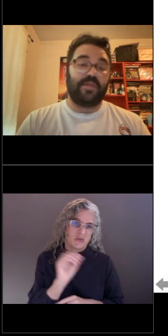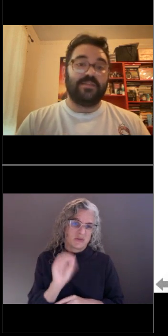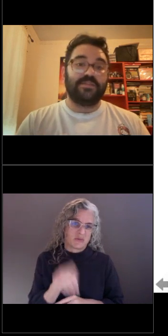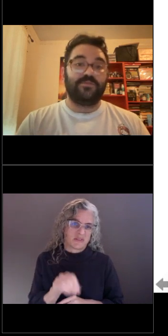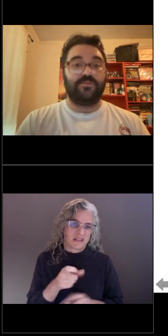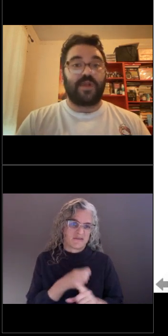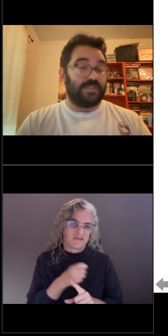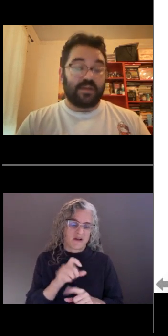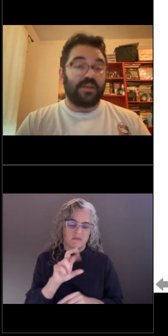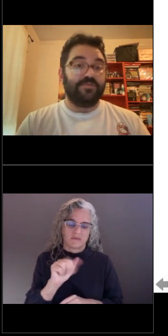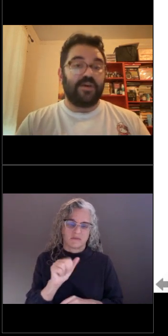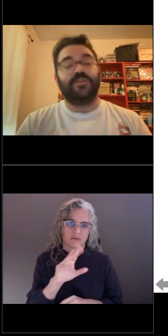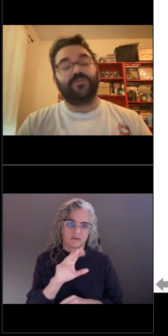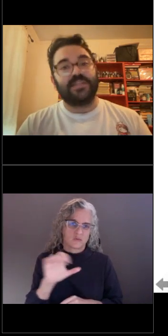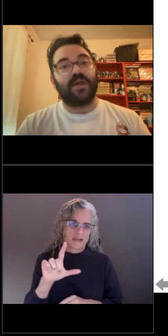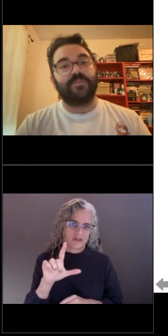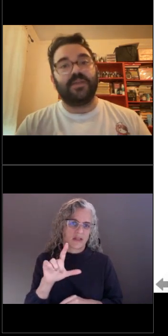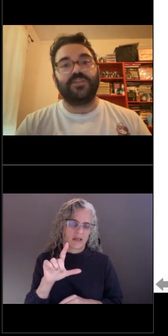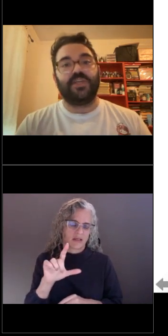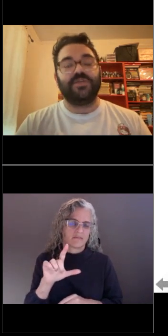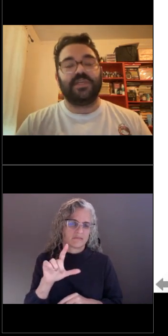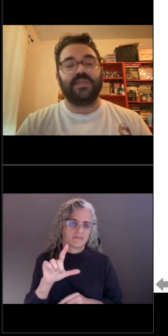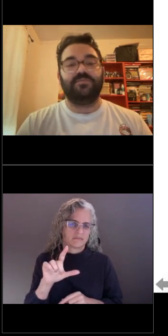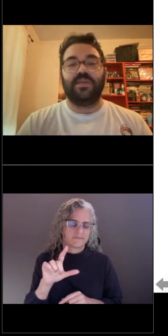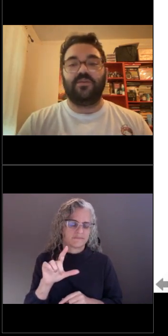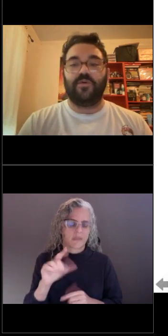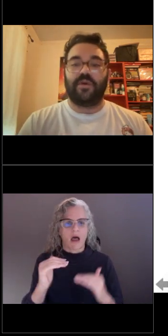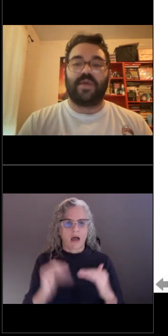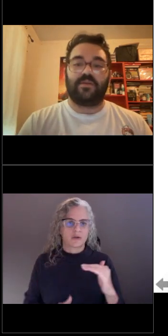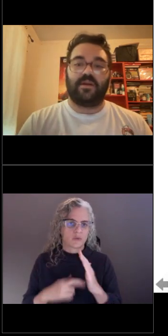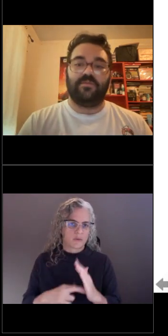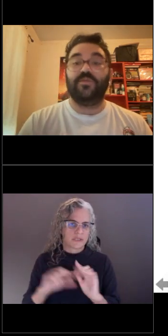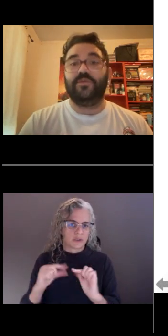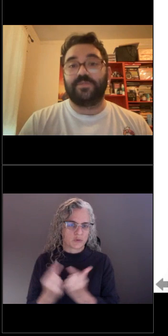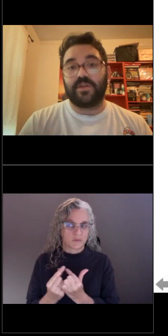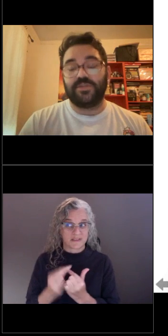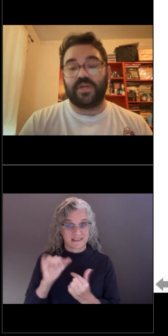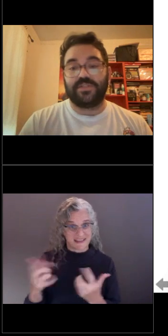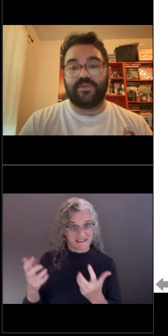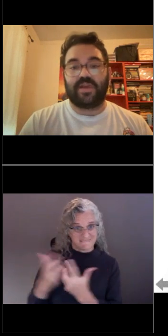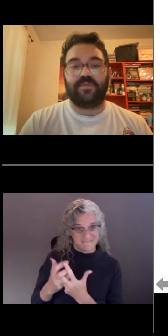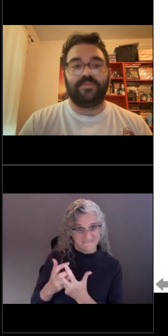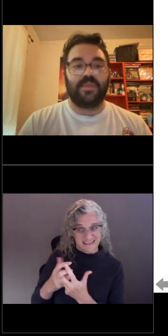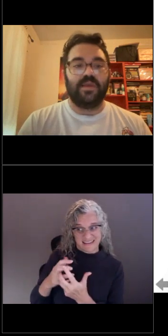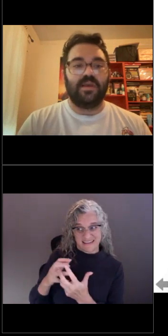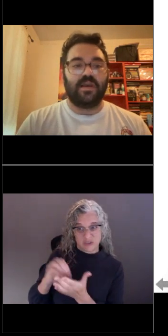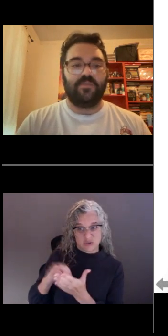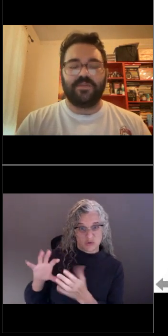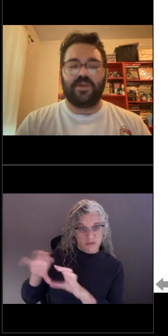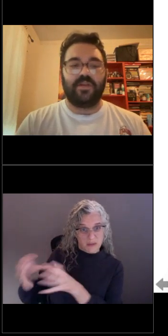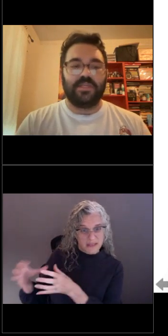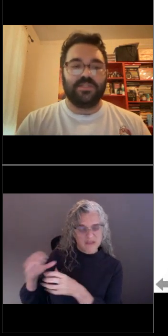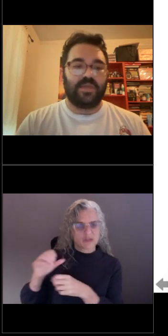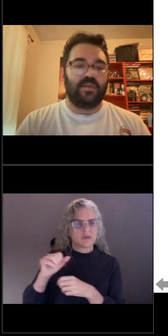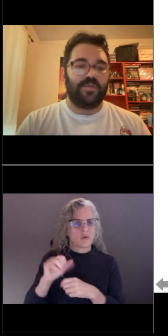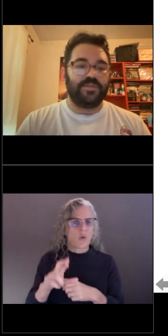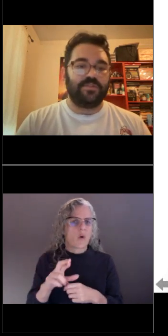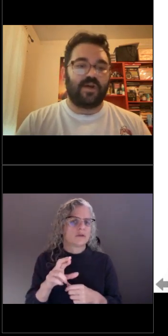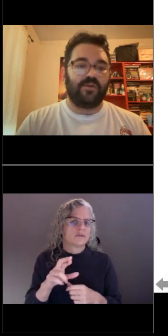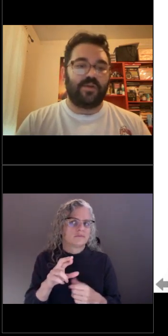whether that's representative of the trans population at UCSB or a matter of who responded to our survey. We're currently